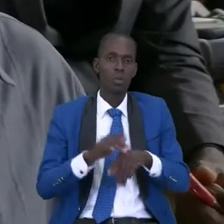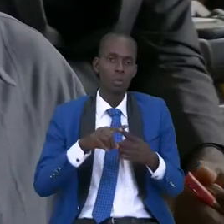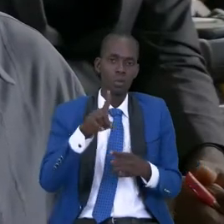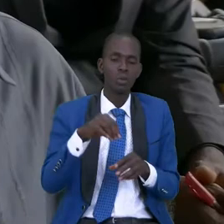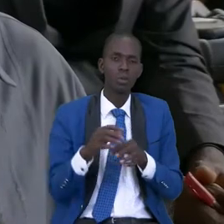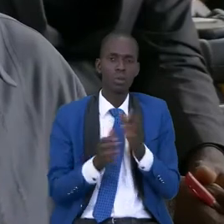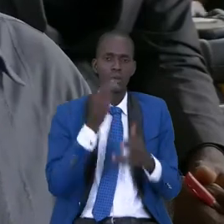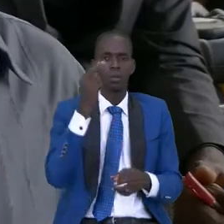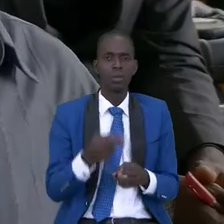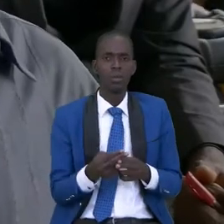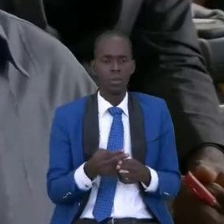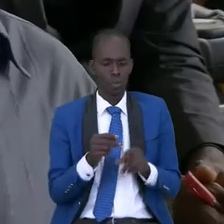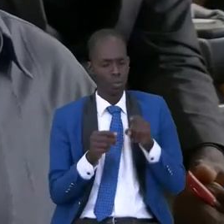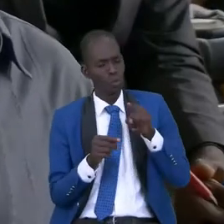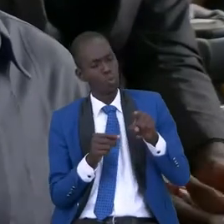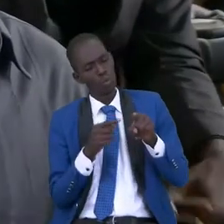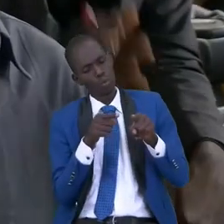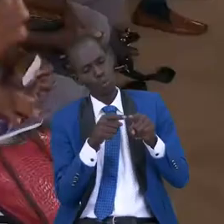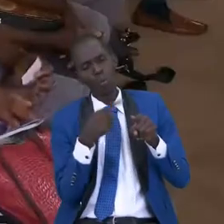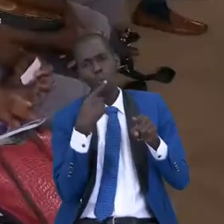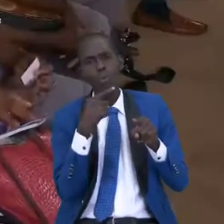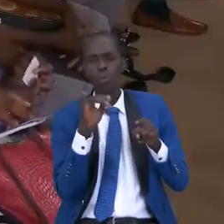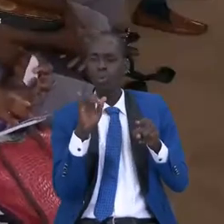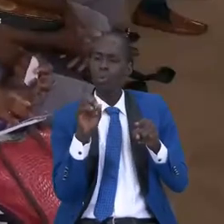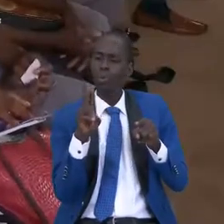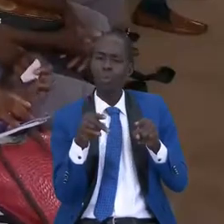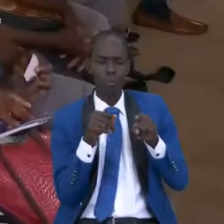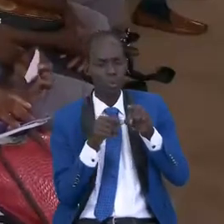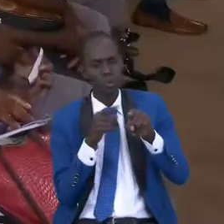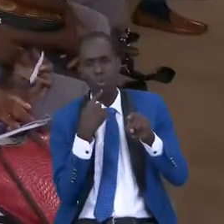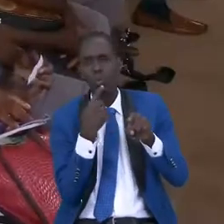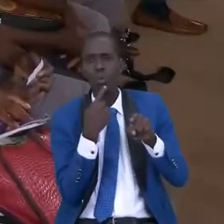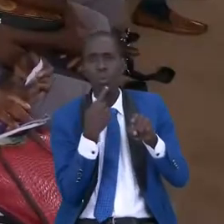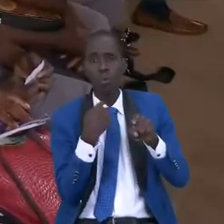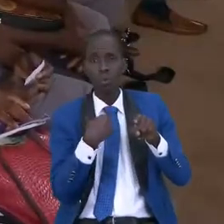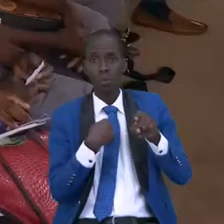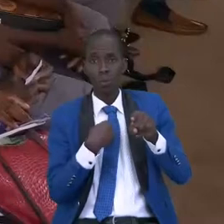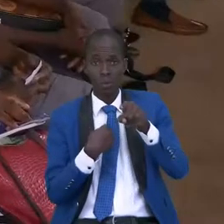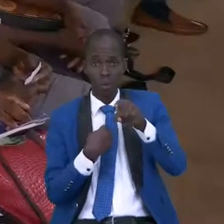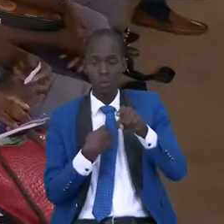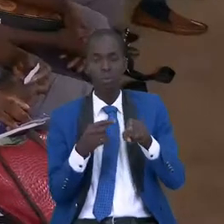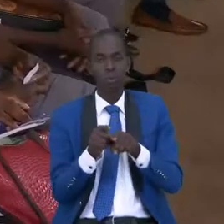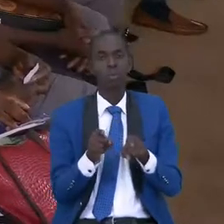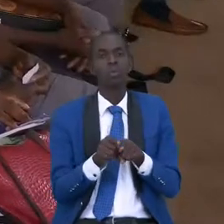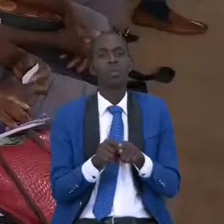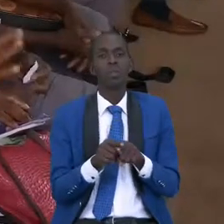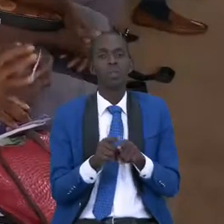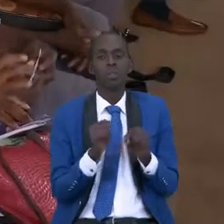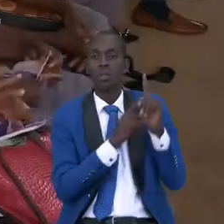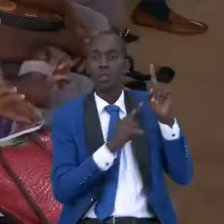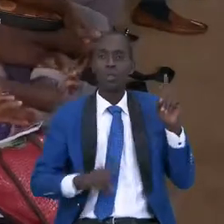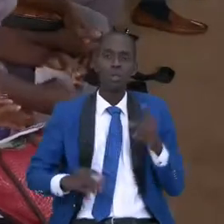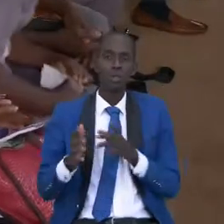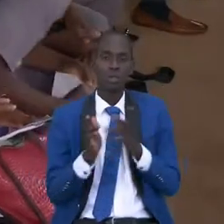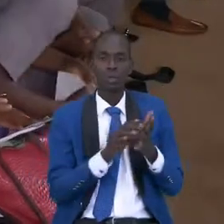Amen. Who is that you there? I said, who is that you there? Actually, the Lord Jesus expects,